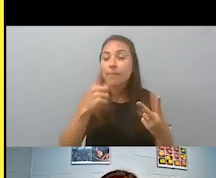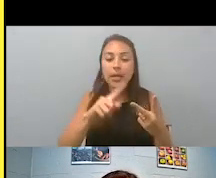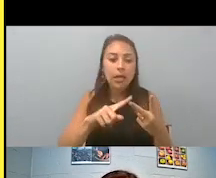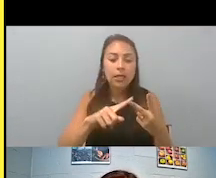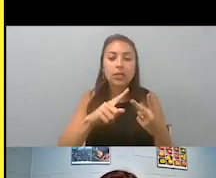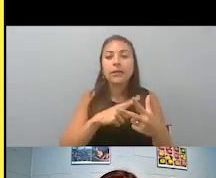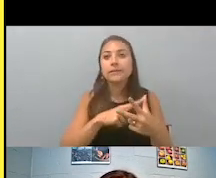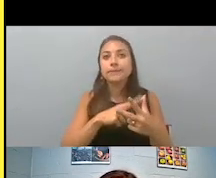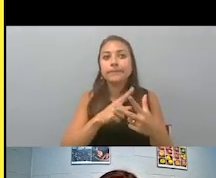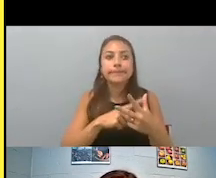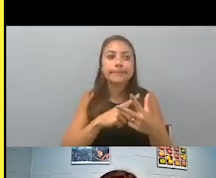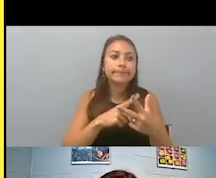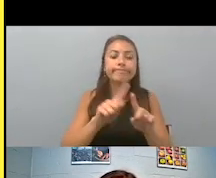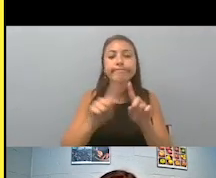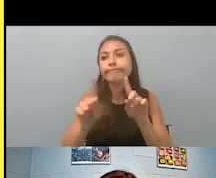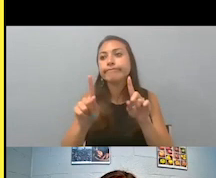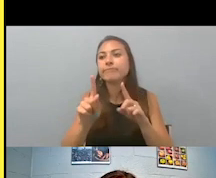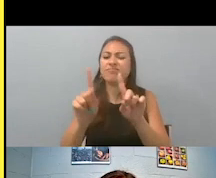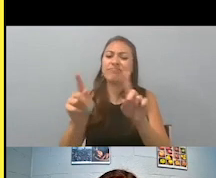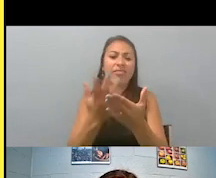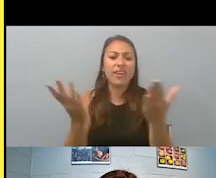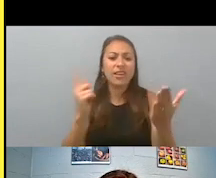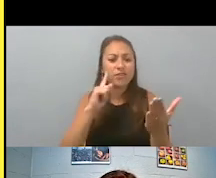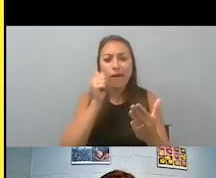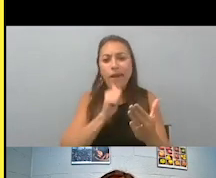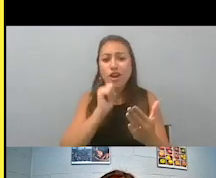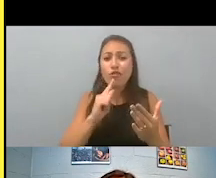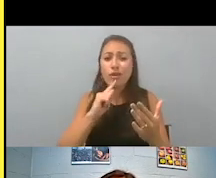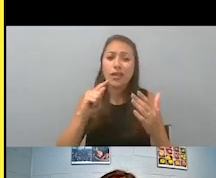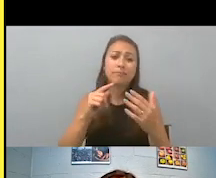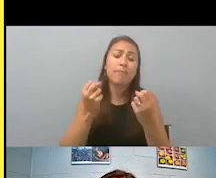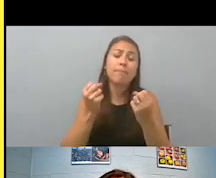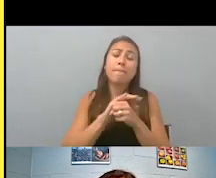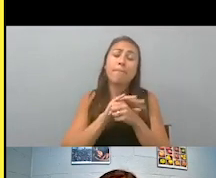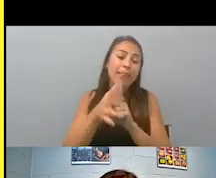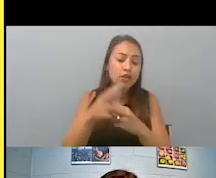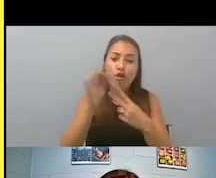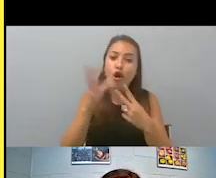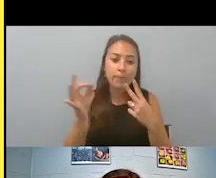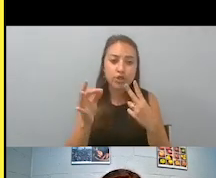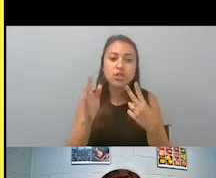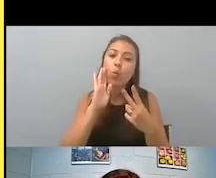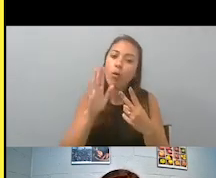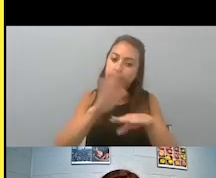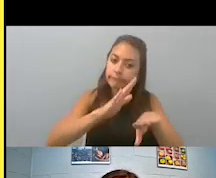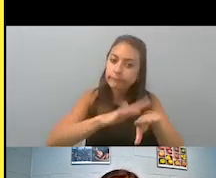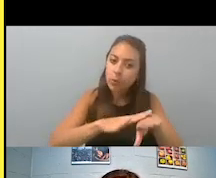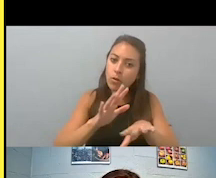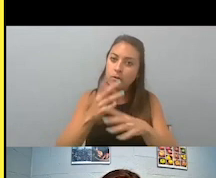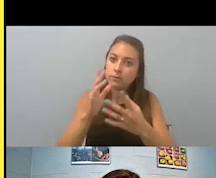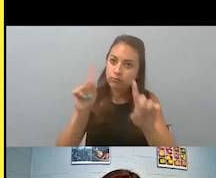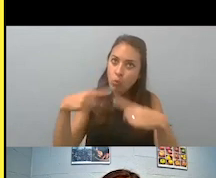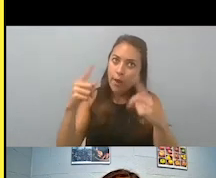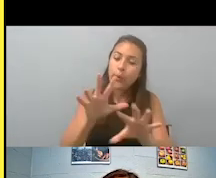sides, starches. So it's really, there are tons of options. It takes a little while to familiarize yourself with this space and